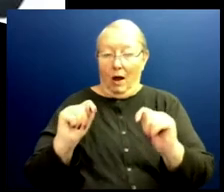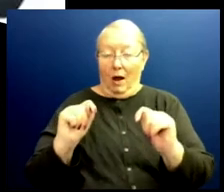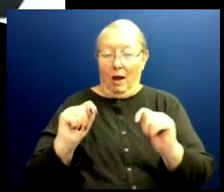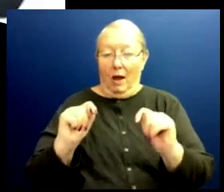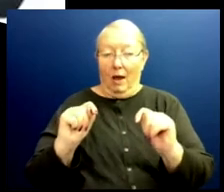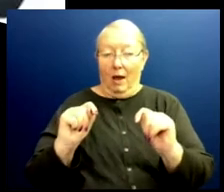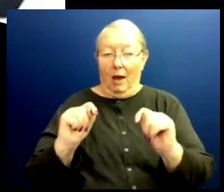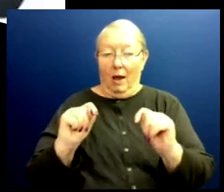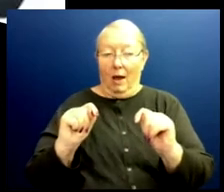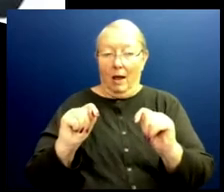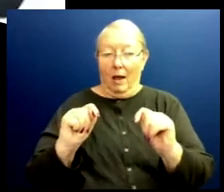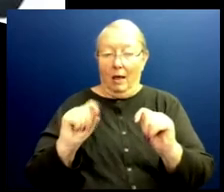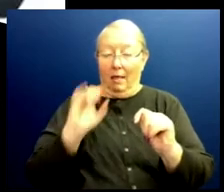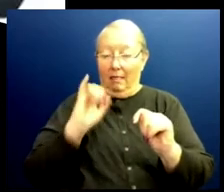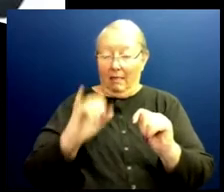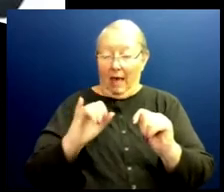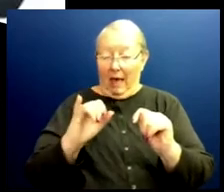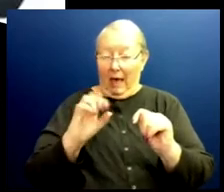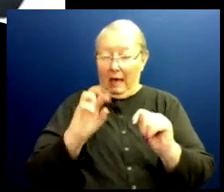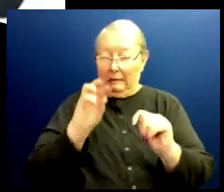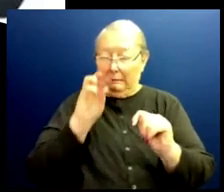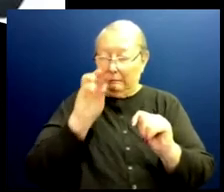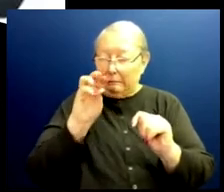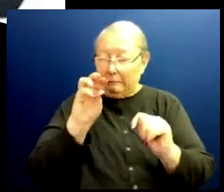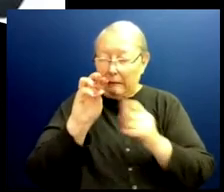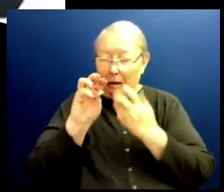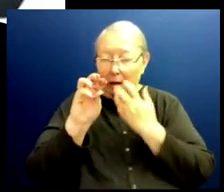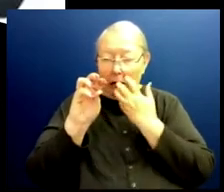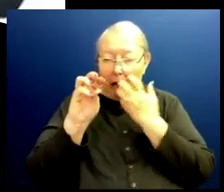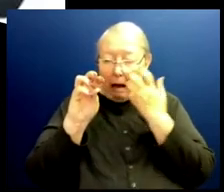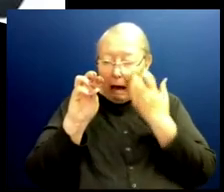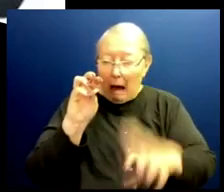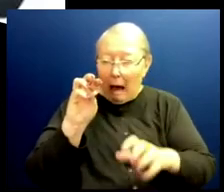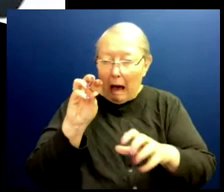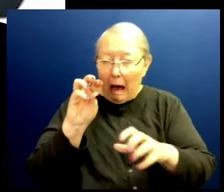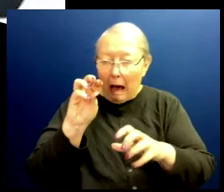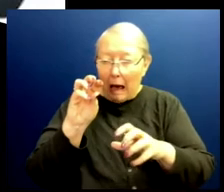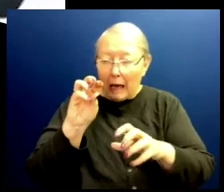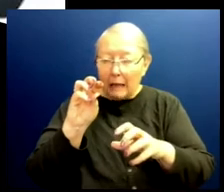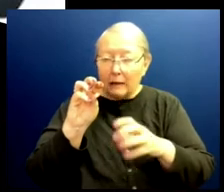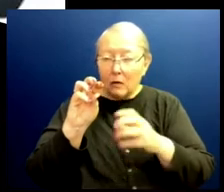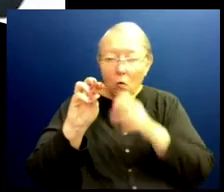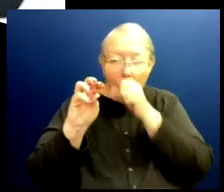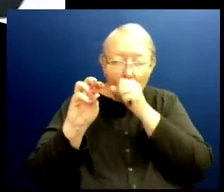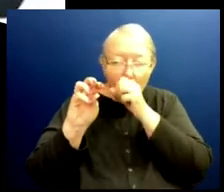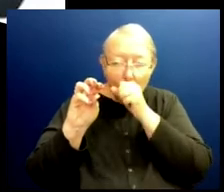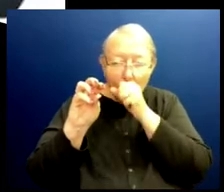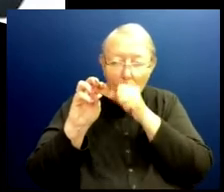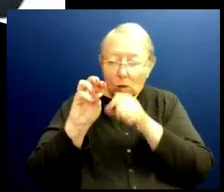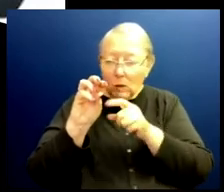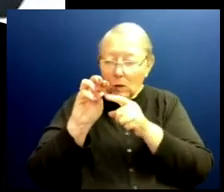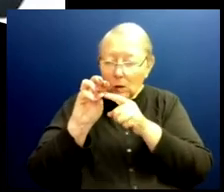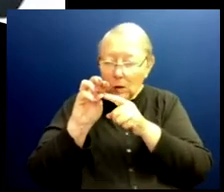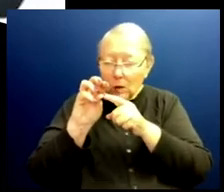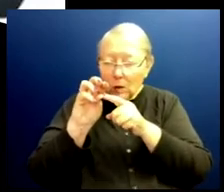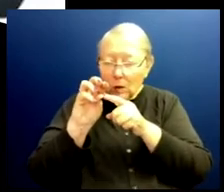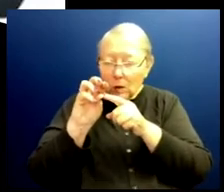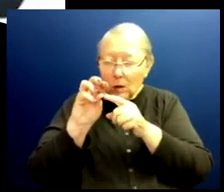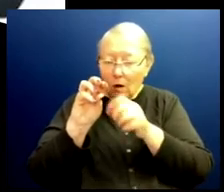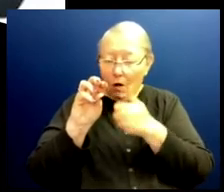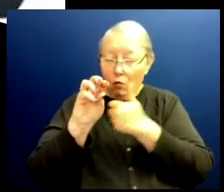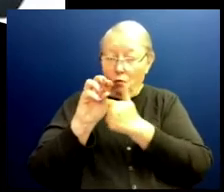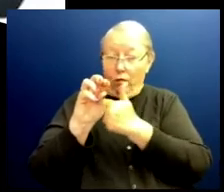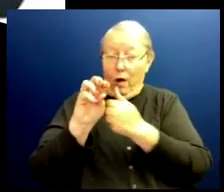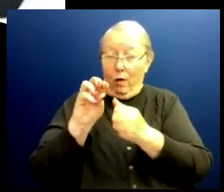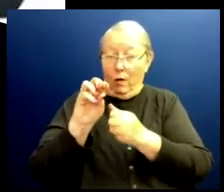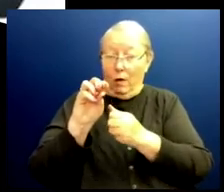hot homogeneous universe from this point in time out to the point where